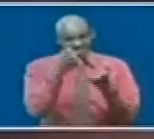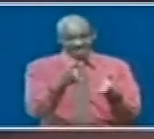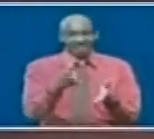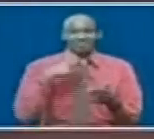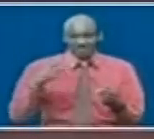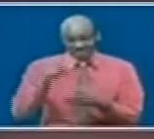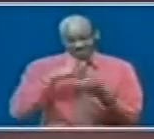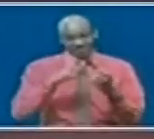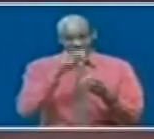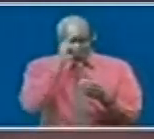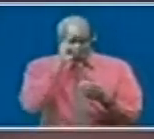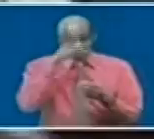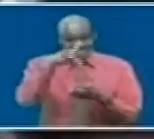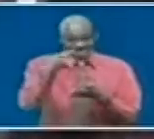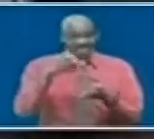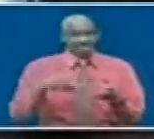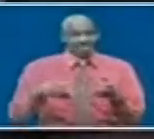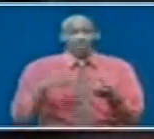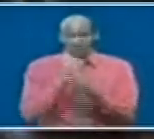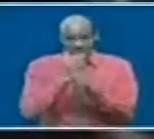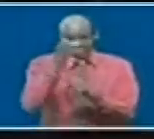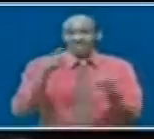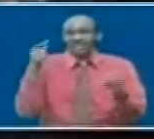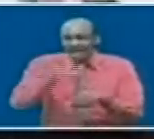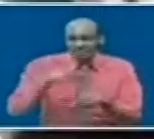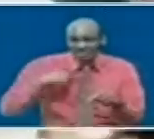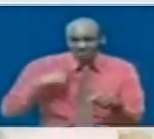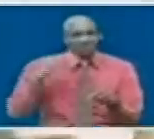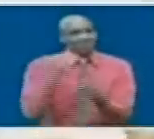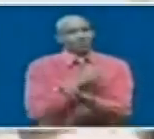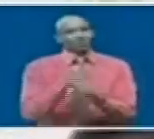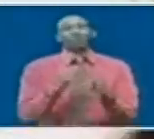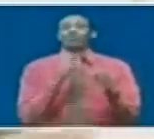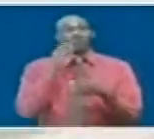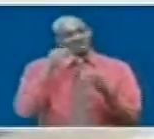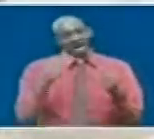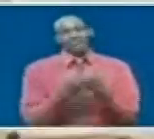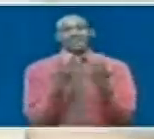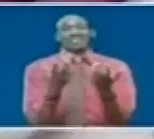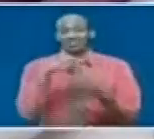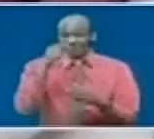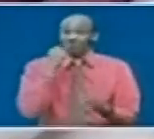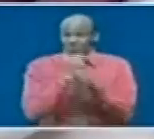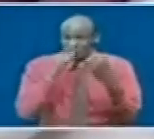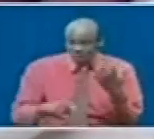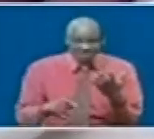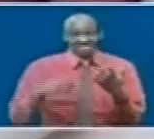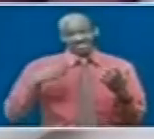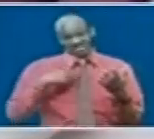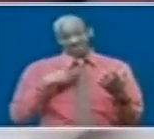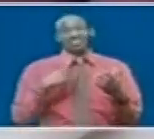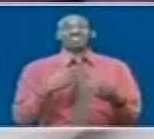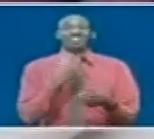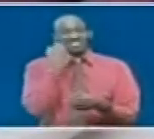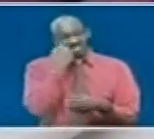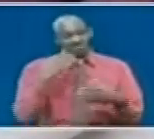askari waajiriwa wa kaunti ya Mombasa na maafisa wengine haukuzaa matunda, na hivyo basi kuacha mustakabali wa wagonjwa